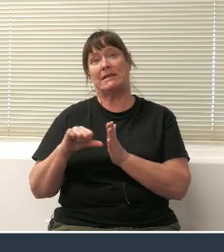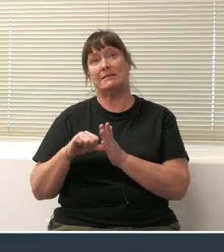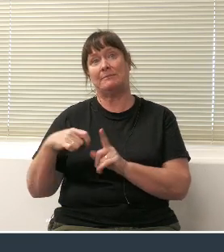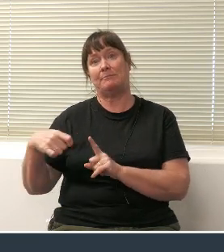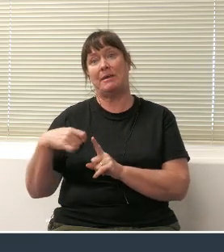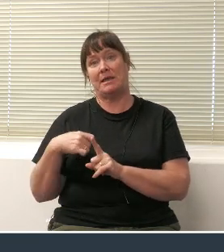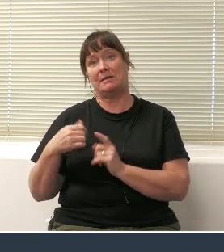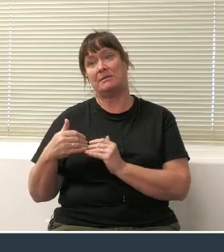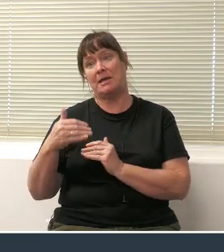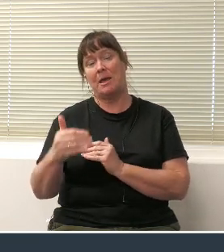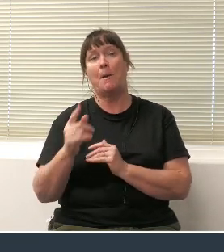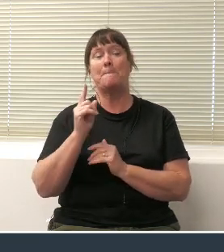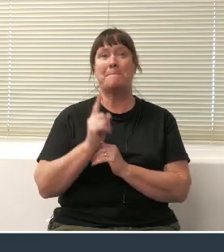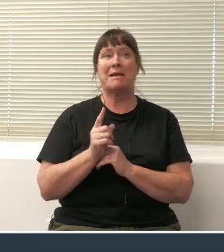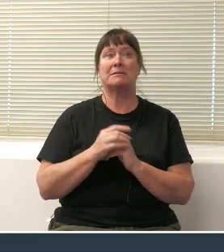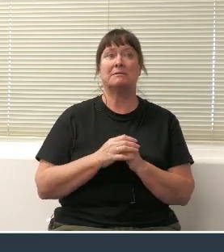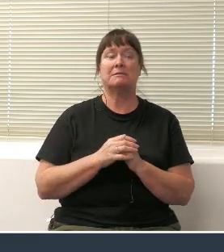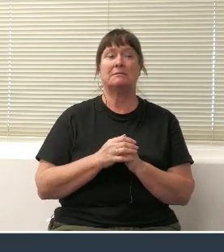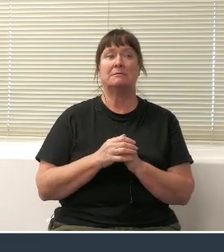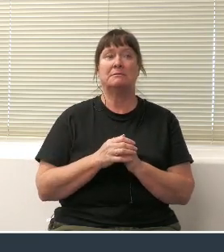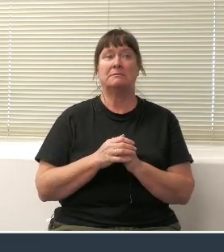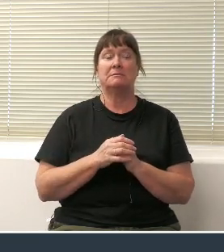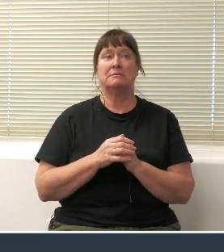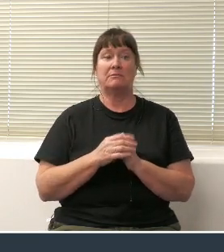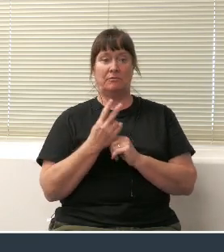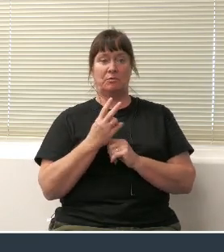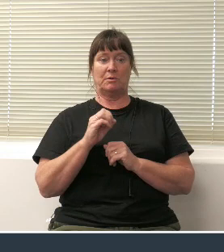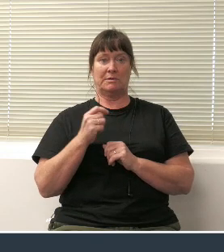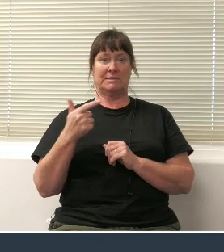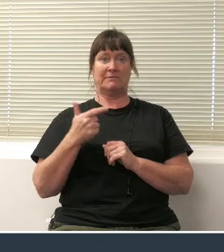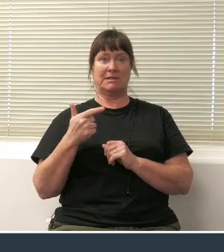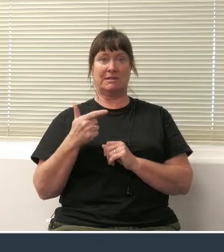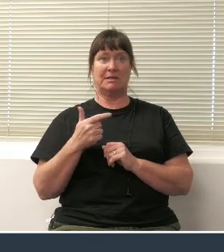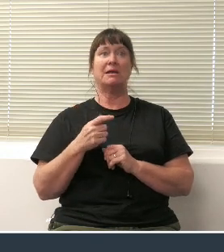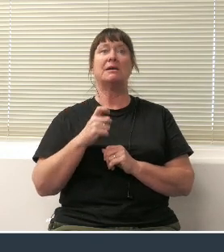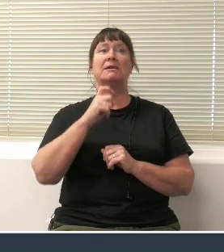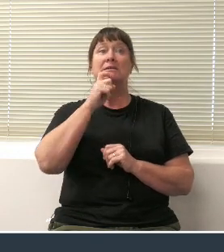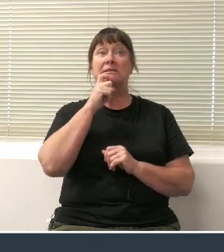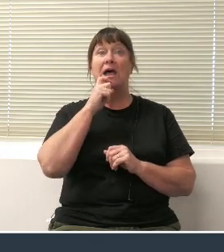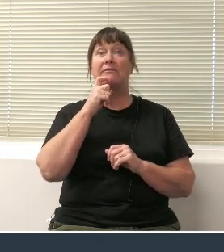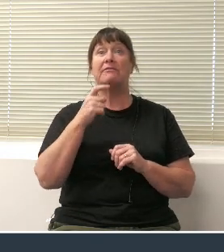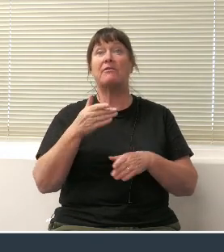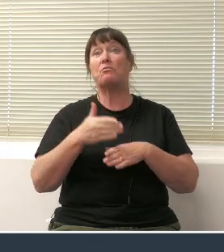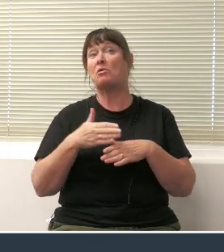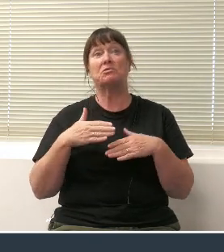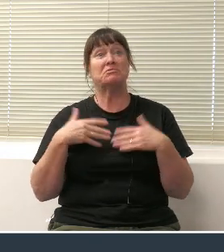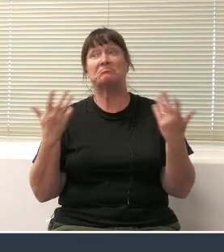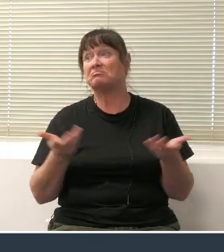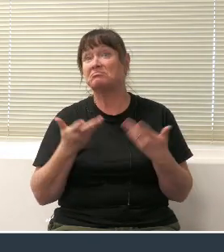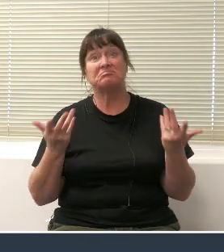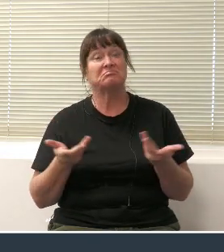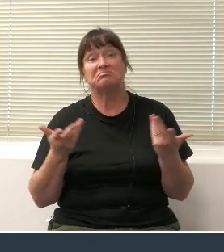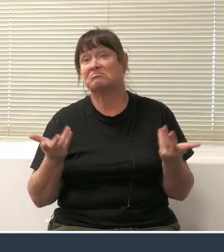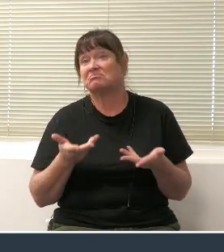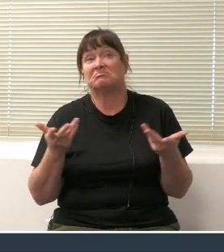years. However, I think that since 2017 the staff have operated, I guess,